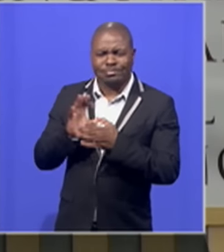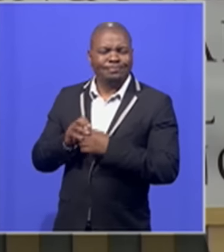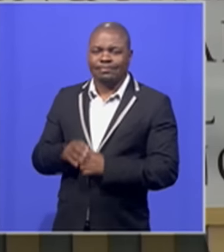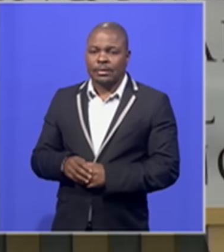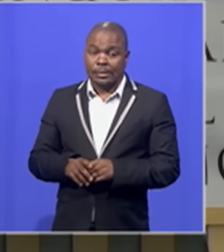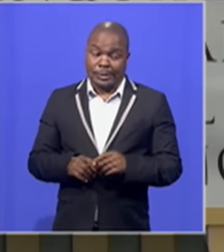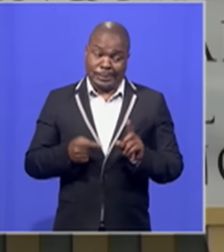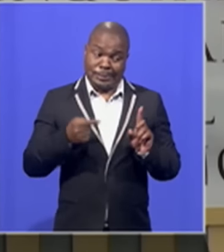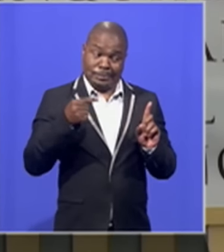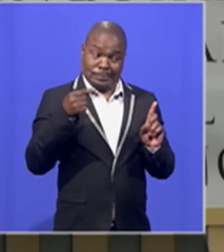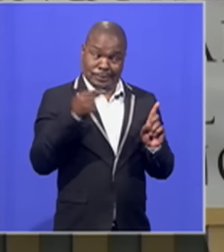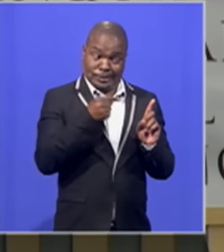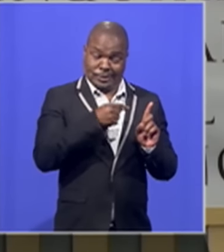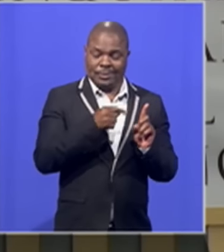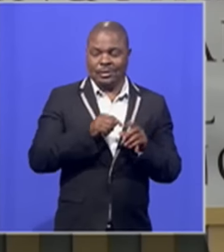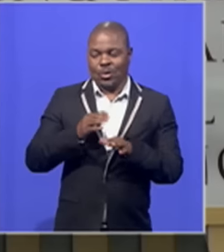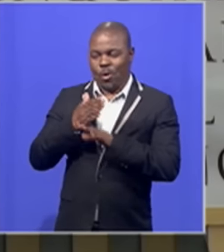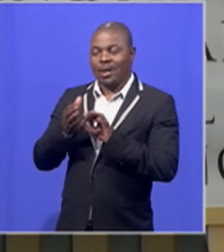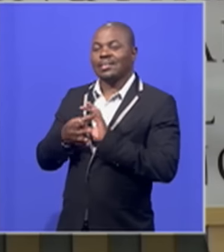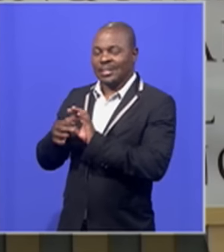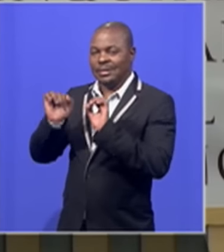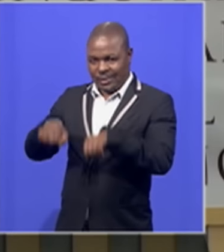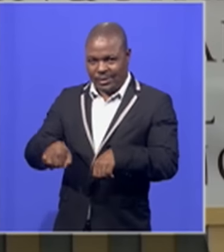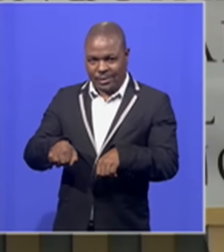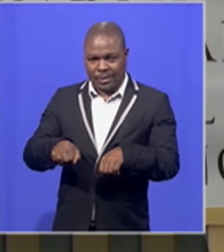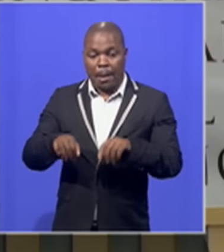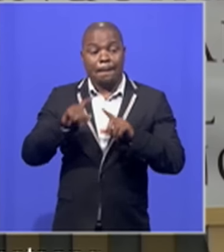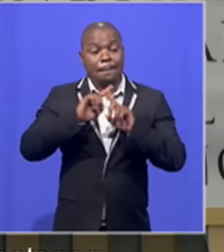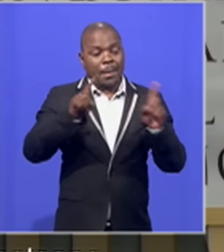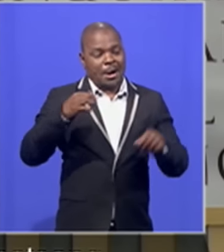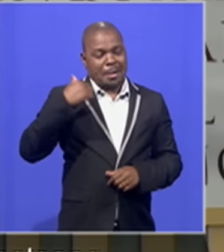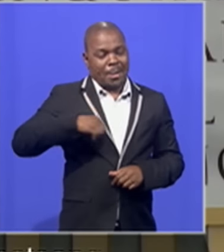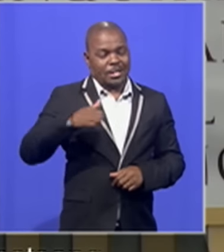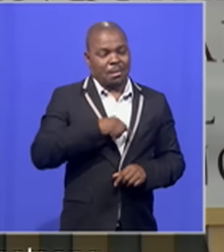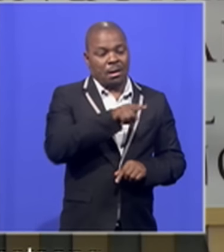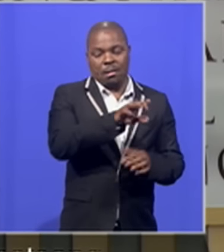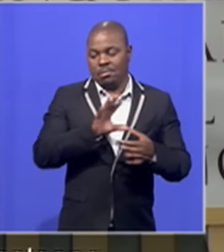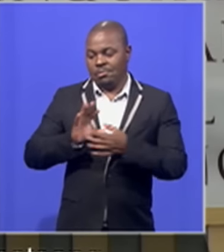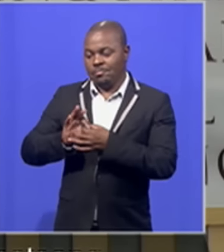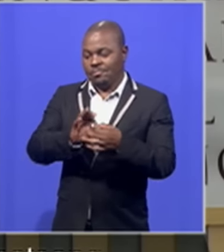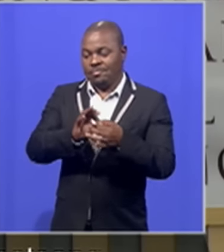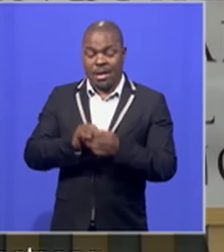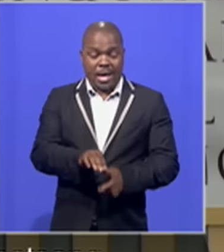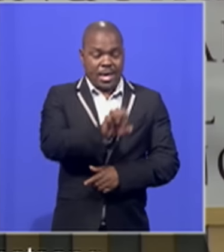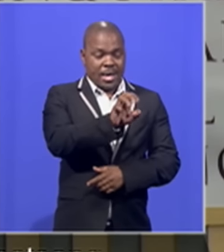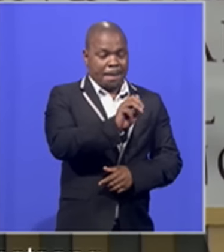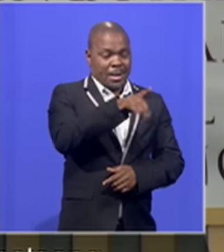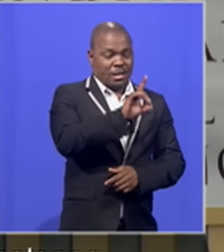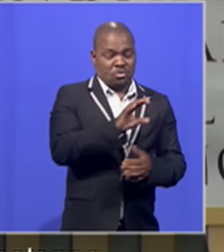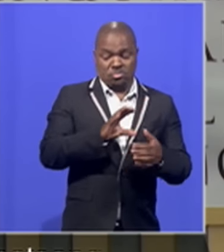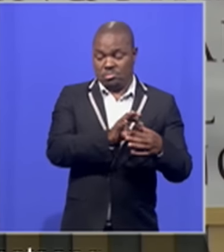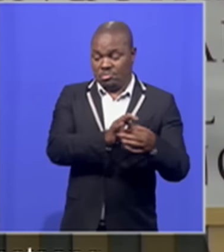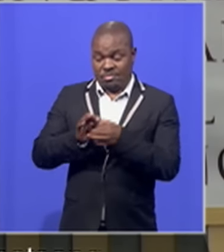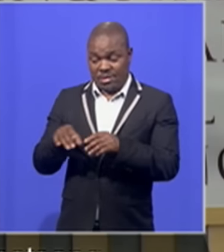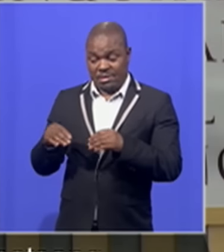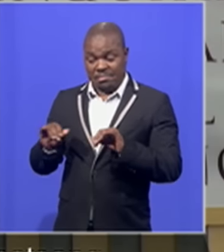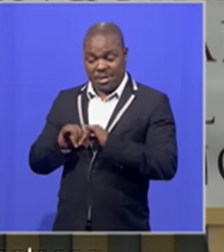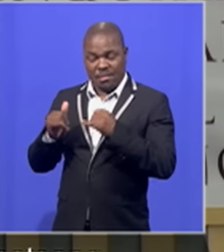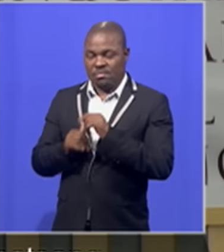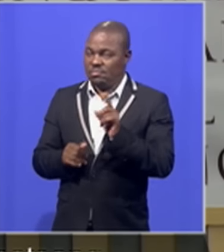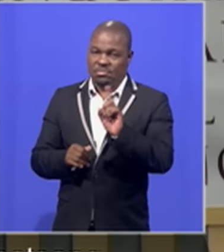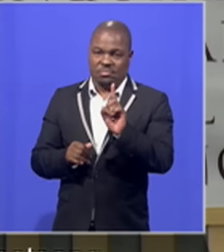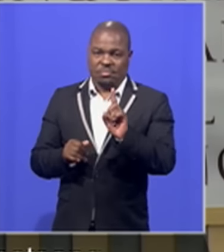He had his working relationship, not the municipality, not the EMPD. What